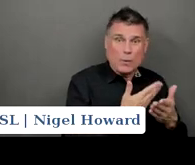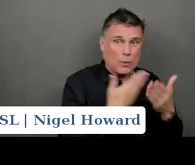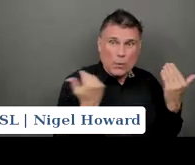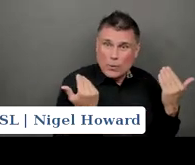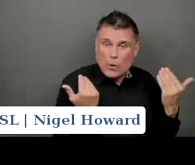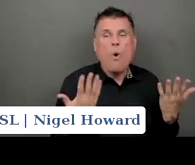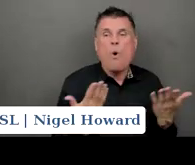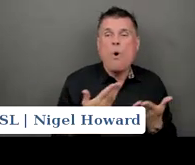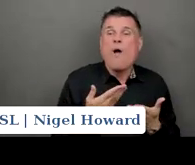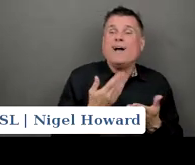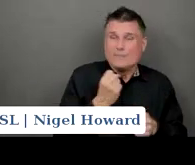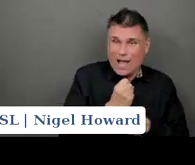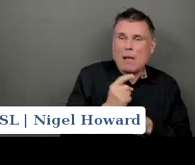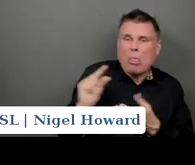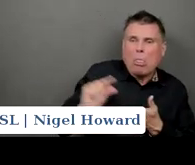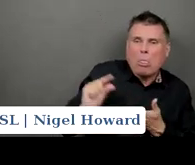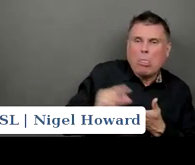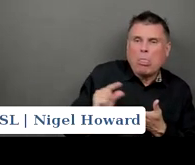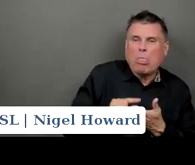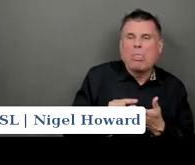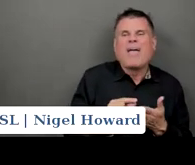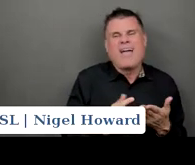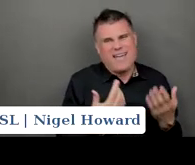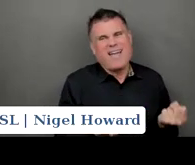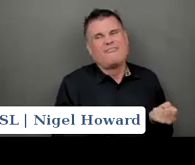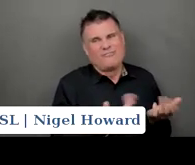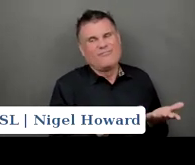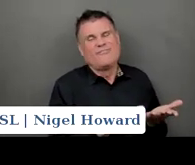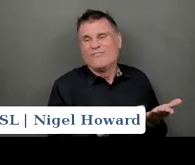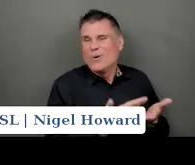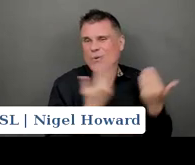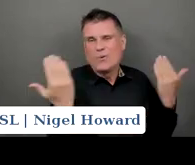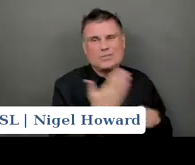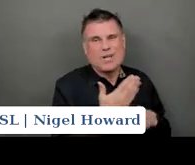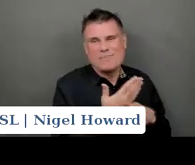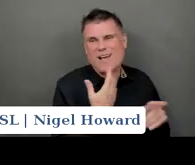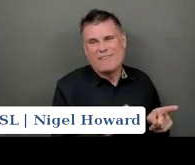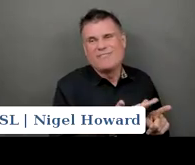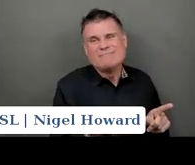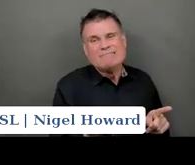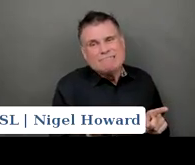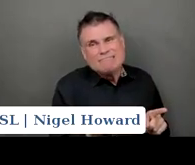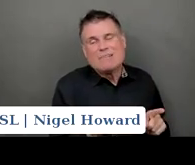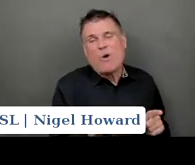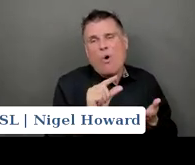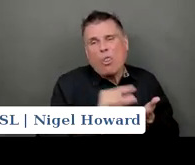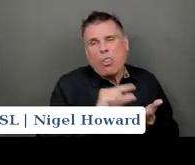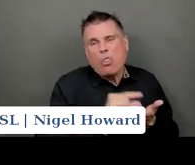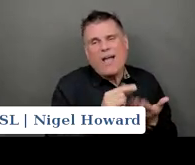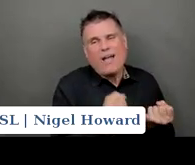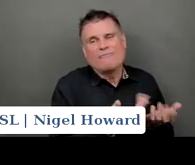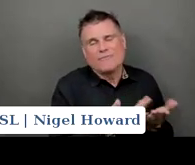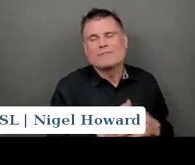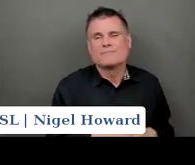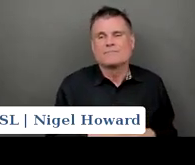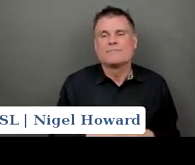drive this forward. Last slide, please, if you could just quickly shift. May I leave you with 4 messages then, that I think on the one hand, you can see that